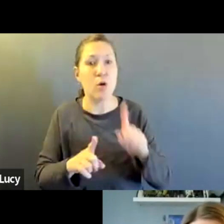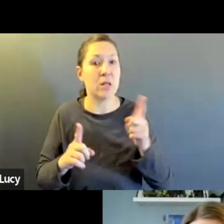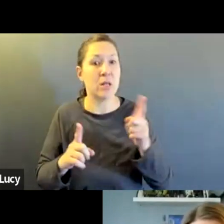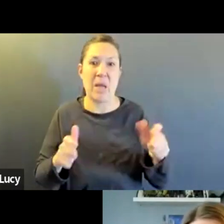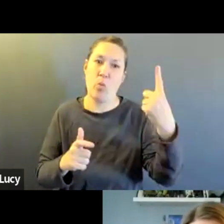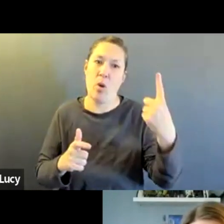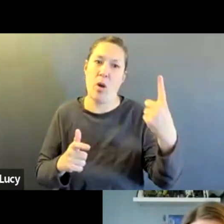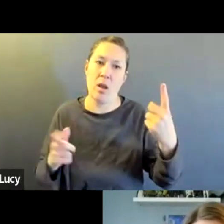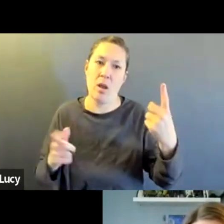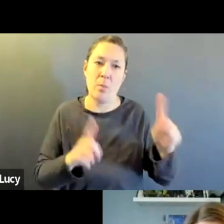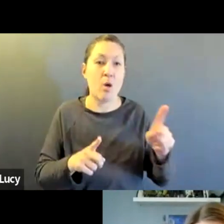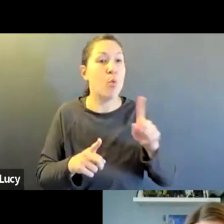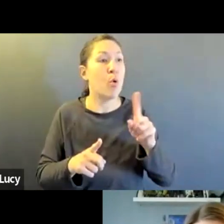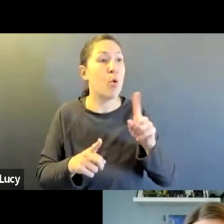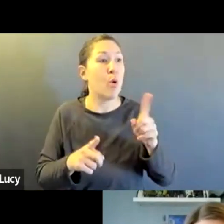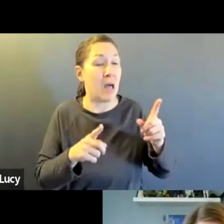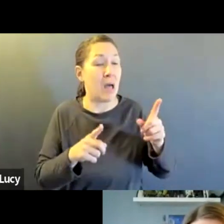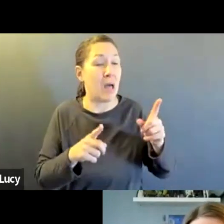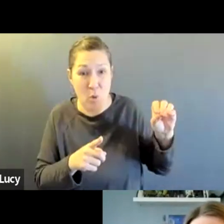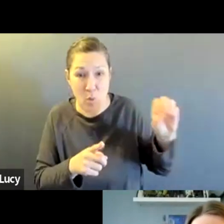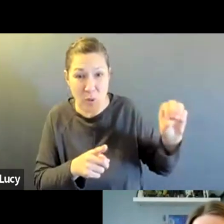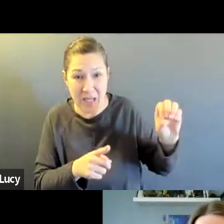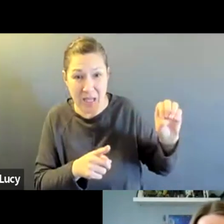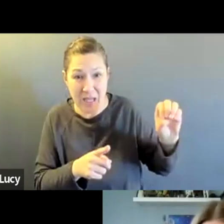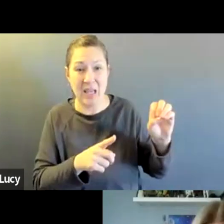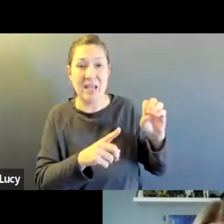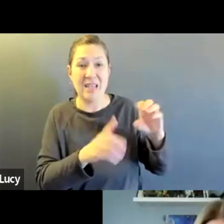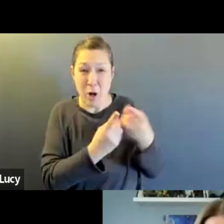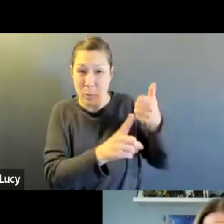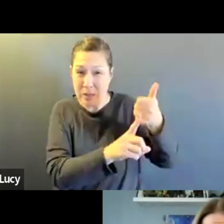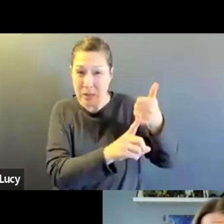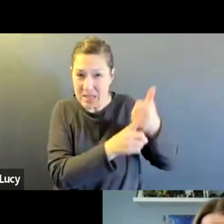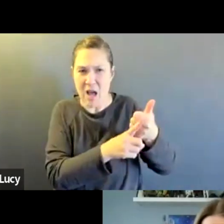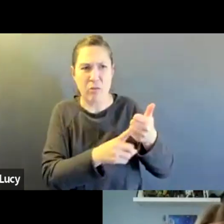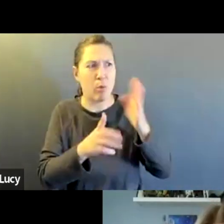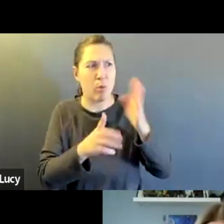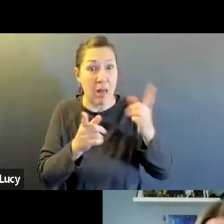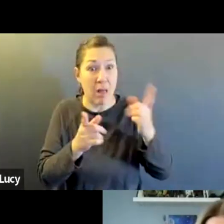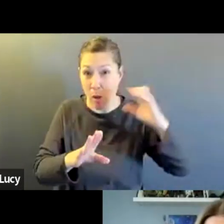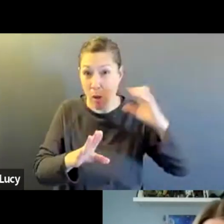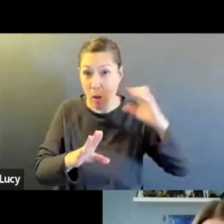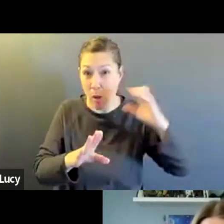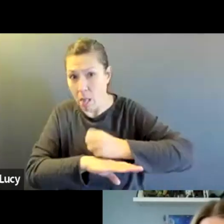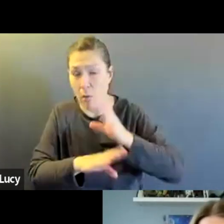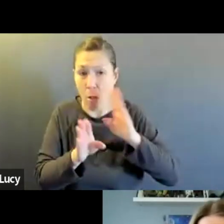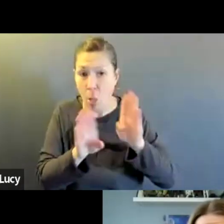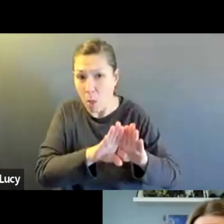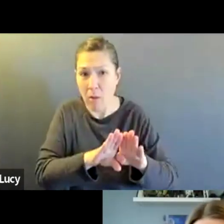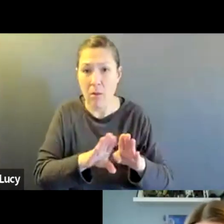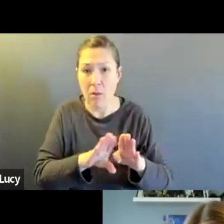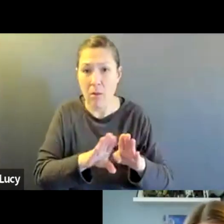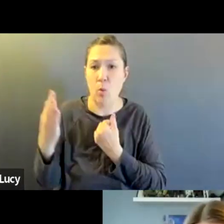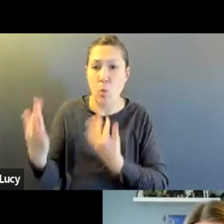what's going to happen to the Department of Education itself. We had all been anticipating an executive